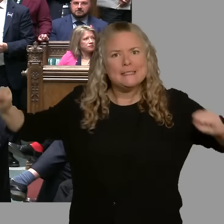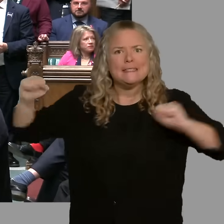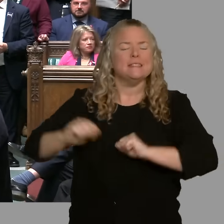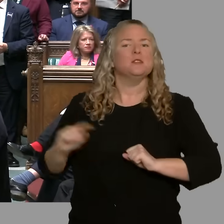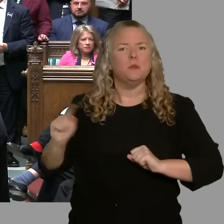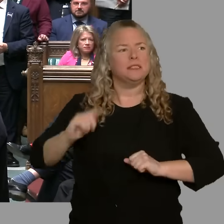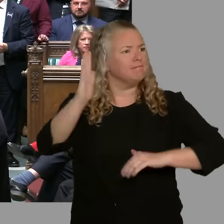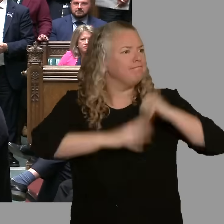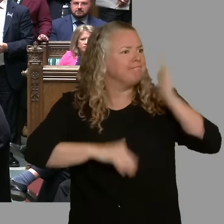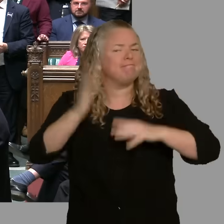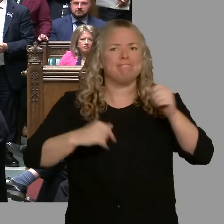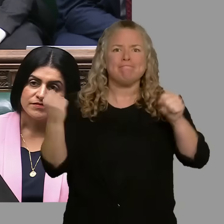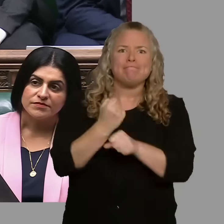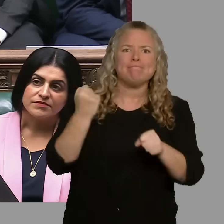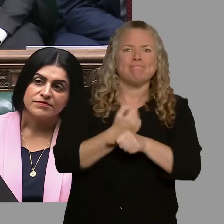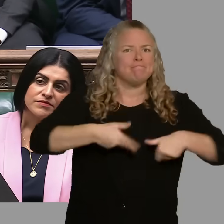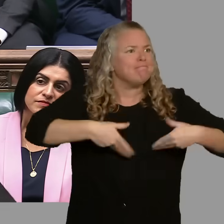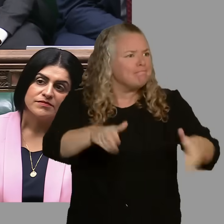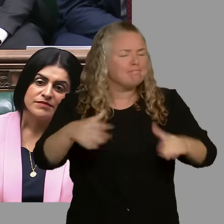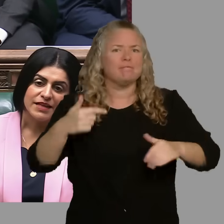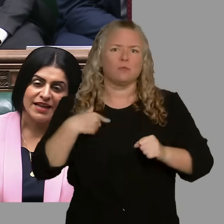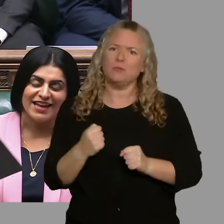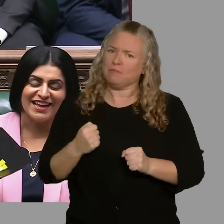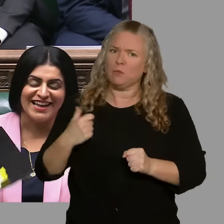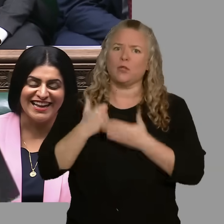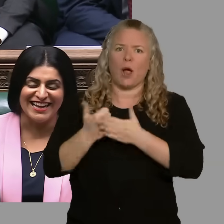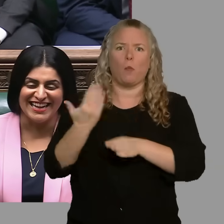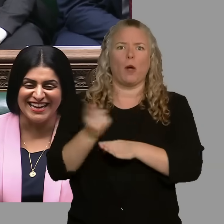we're rebuilding Britain. They can't even spell it.